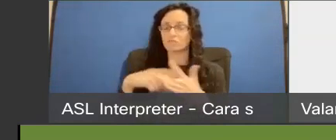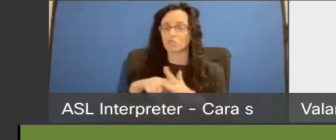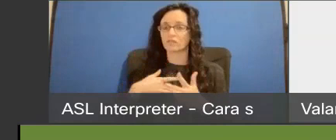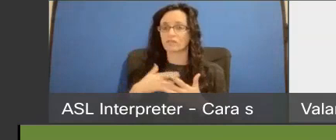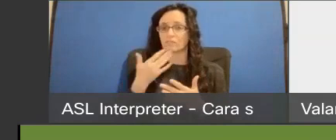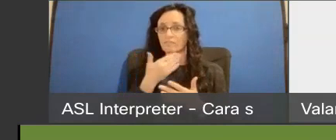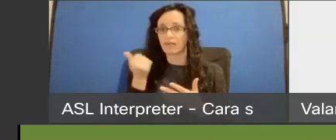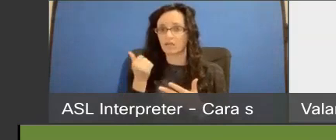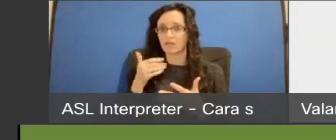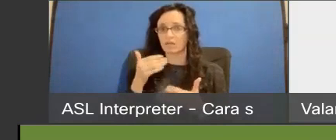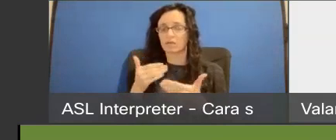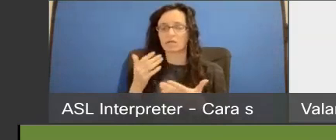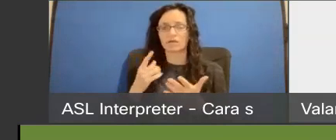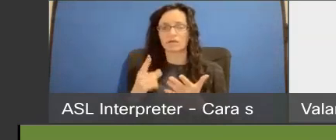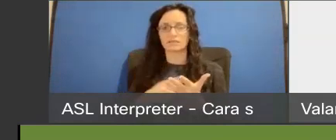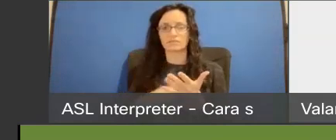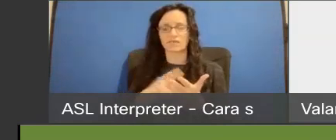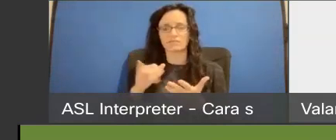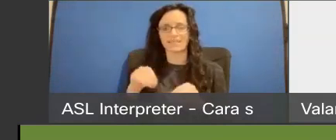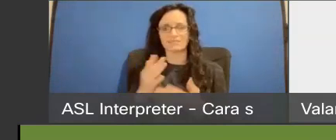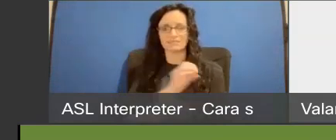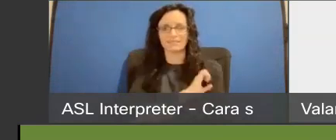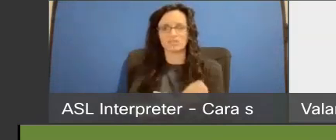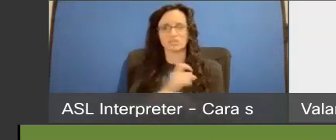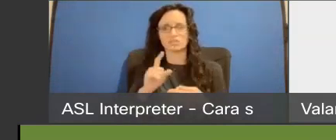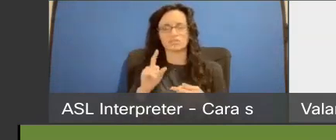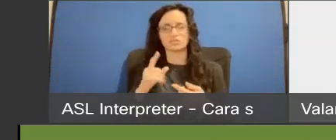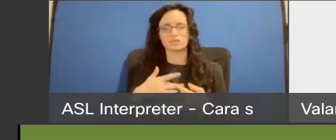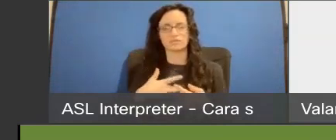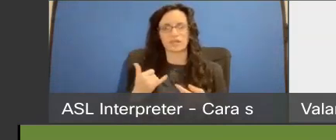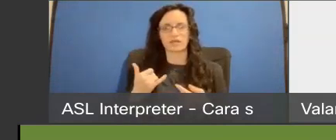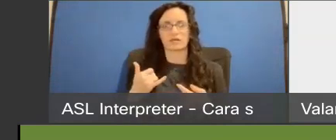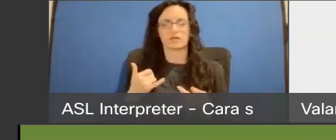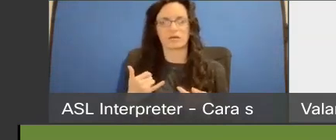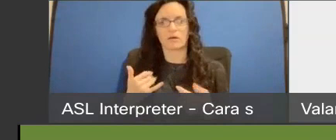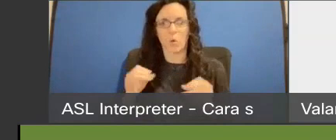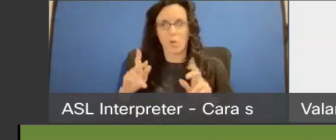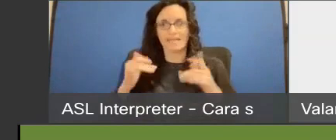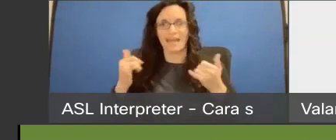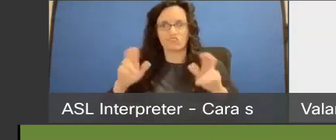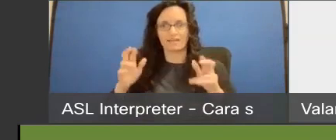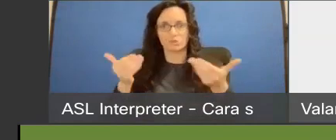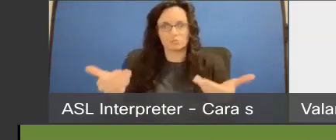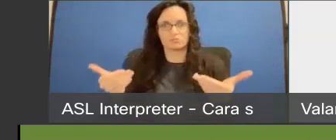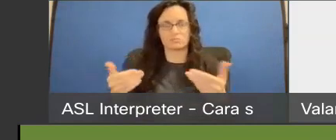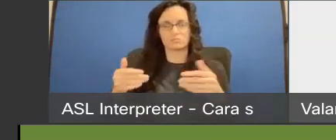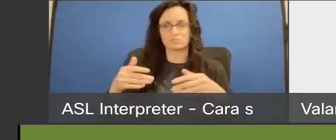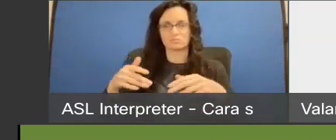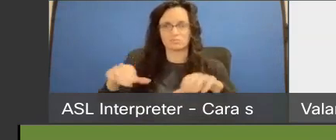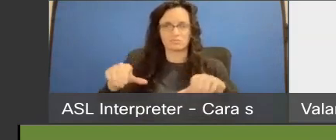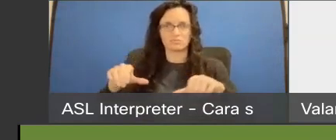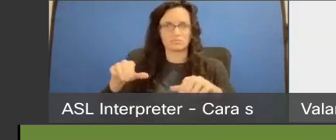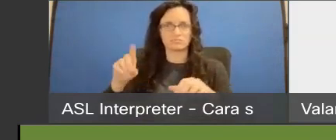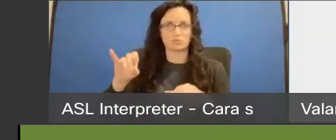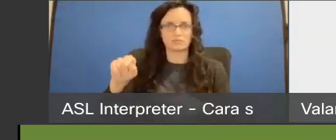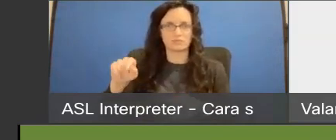even we'll see an uptick sometimes in suicidal actions, in the acting on that ideation, when somebody feels like they kind of